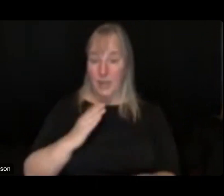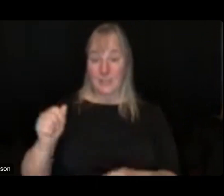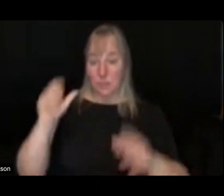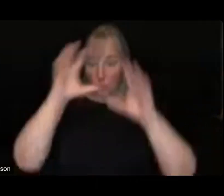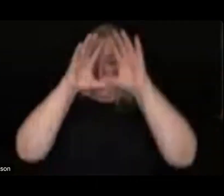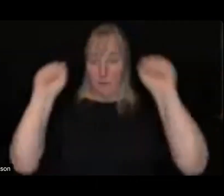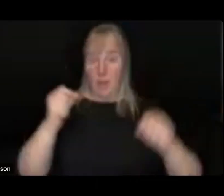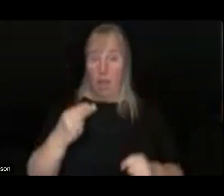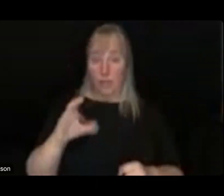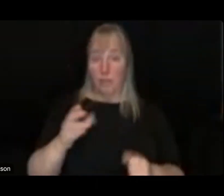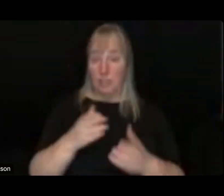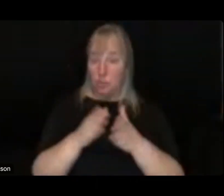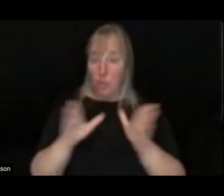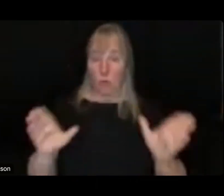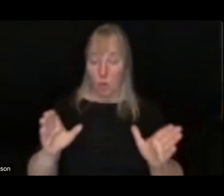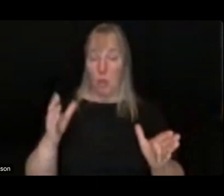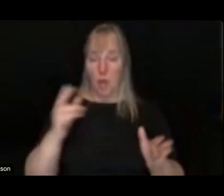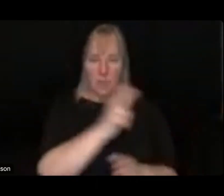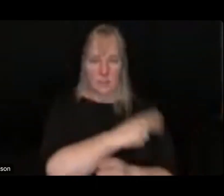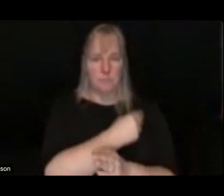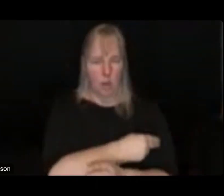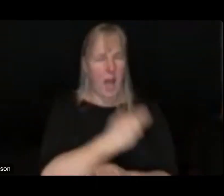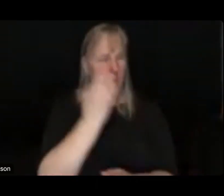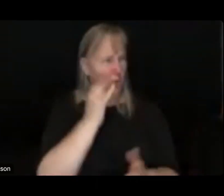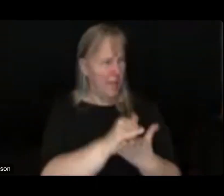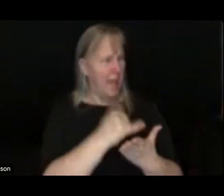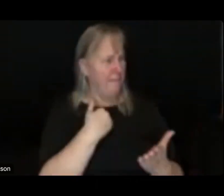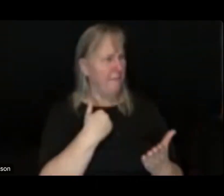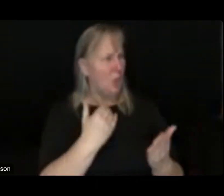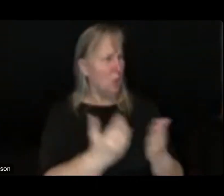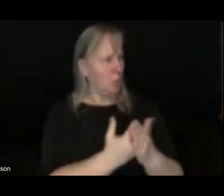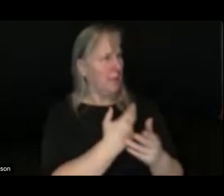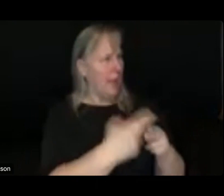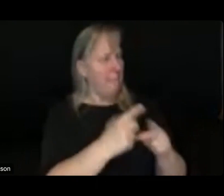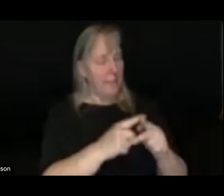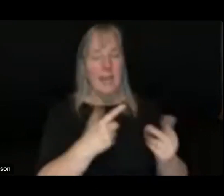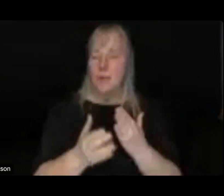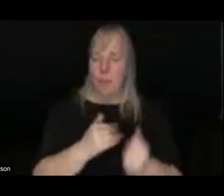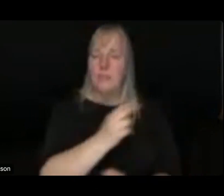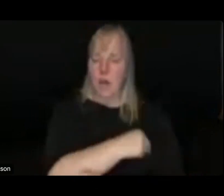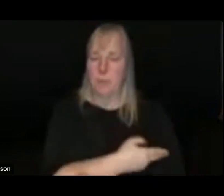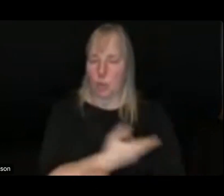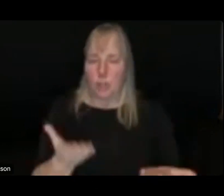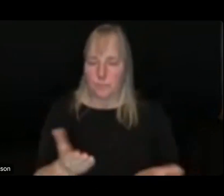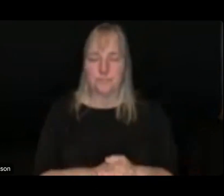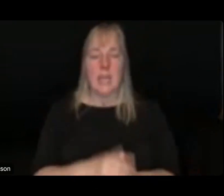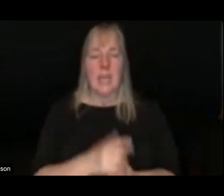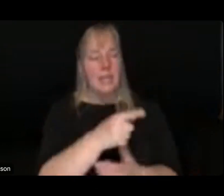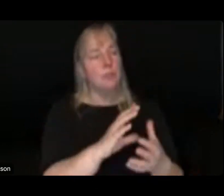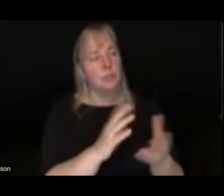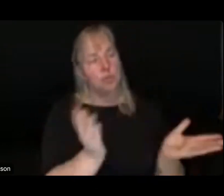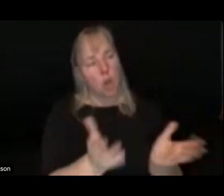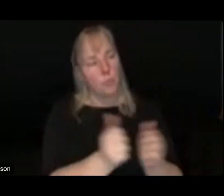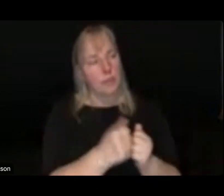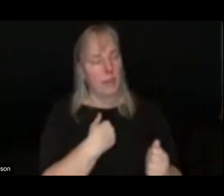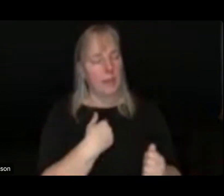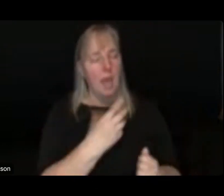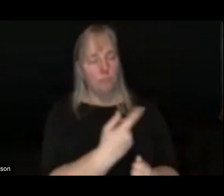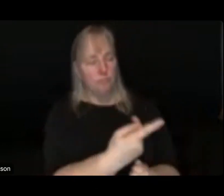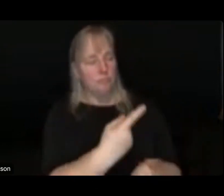know it has a new name, but the hospital. And he was talking, and we were discussing like how we